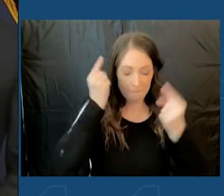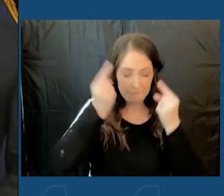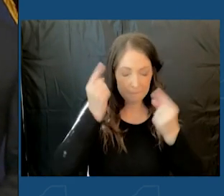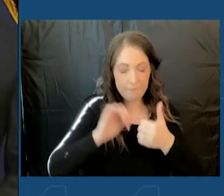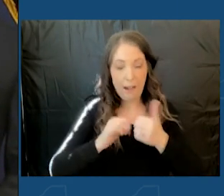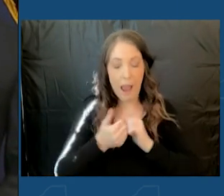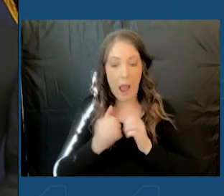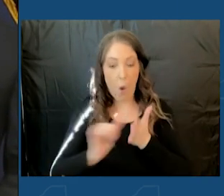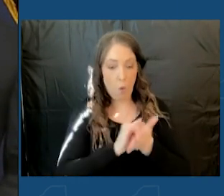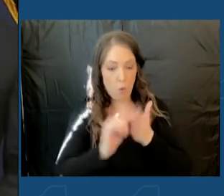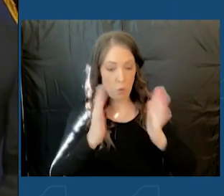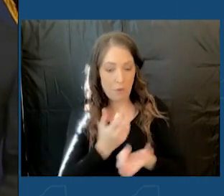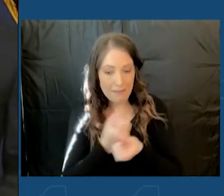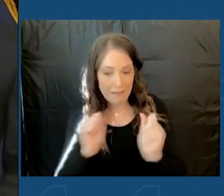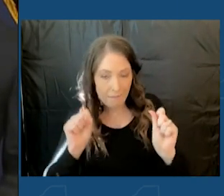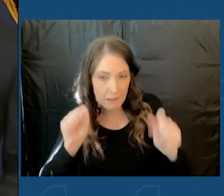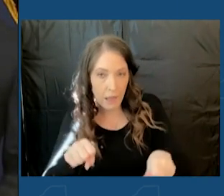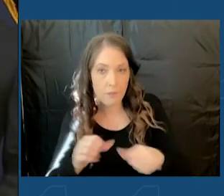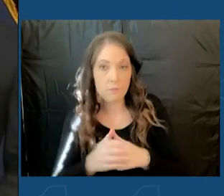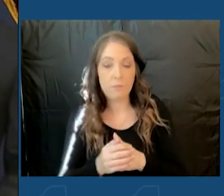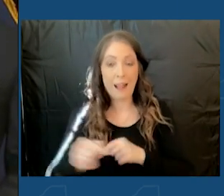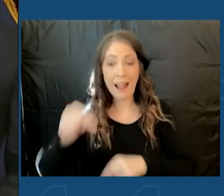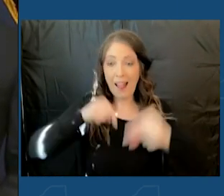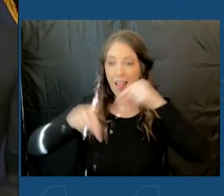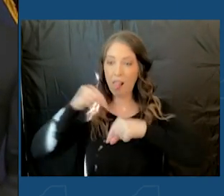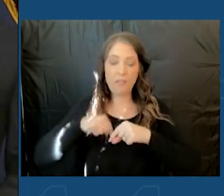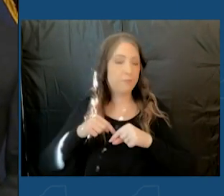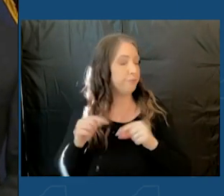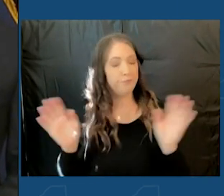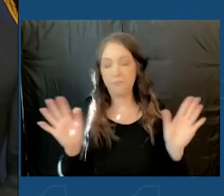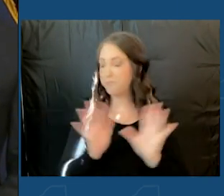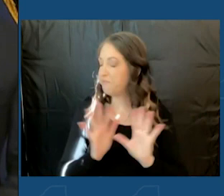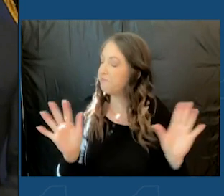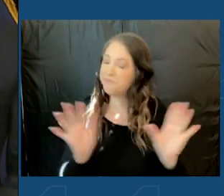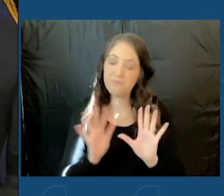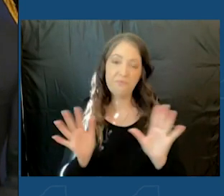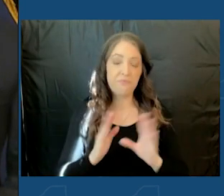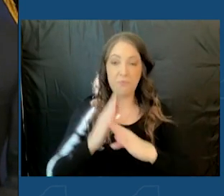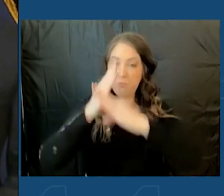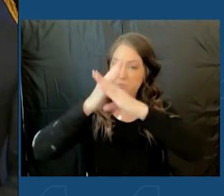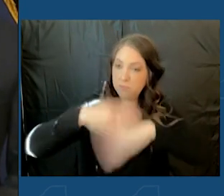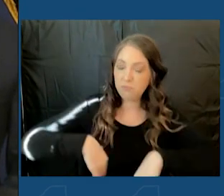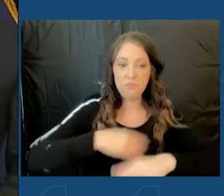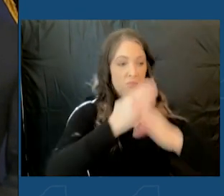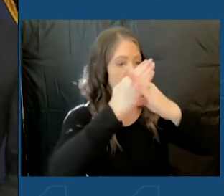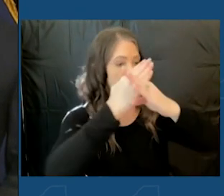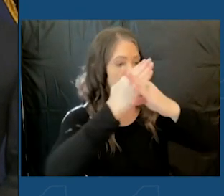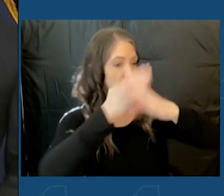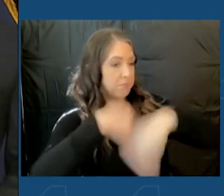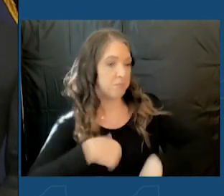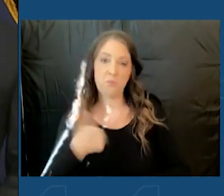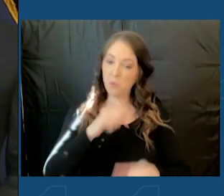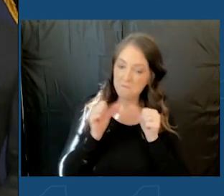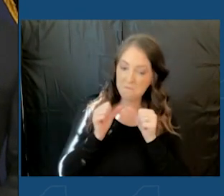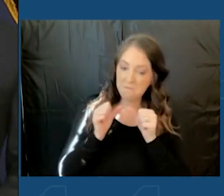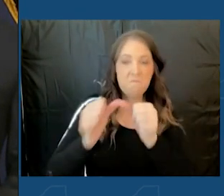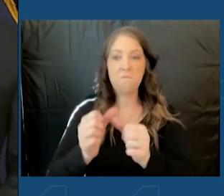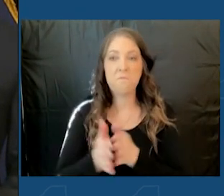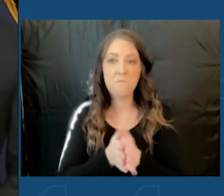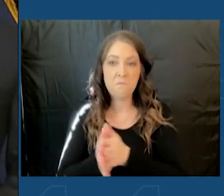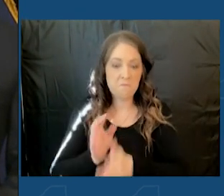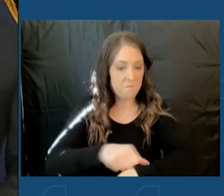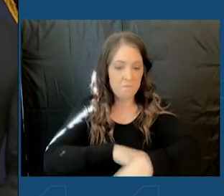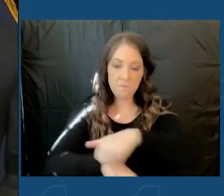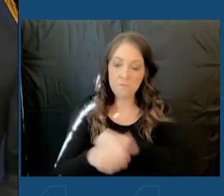backwards, despite all the obstacles that are thrown our way. We're persevering because the cause is just,